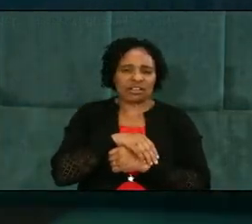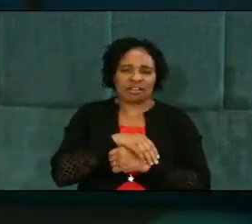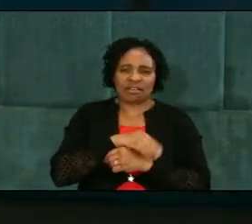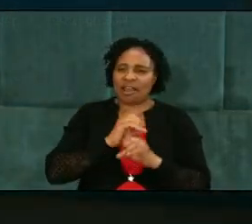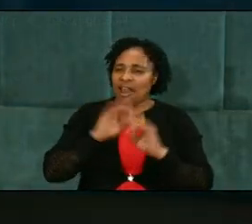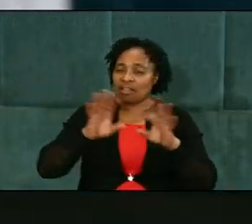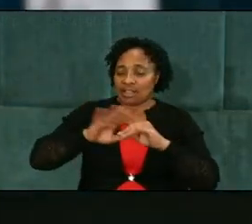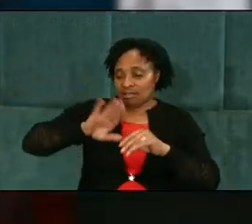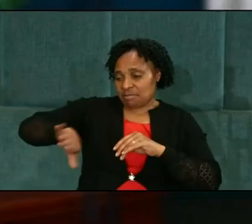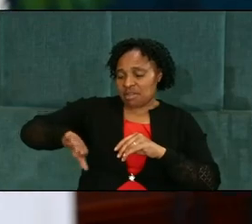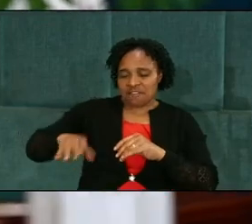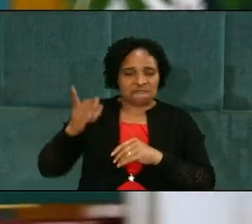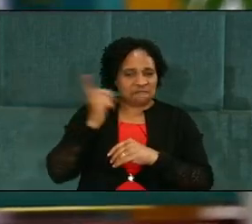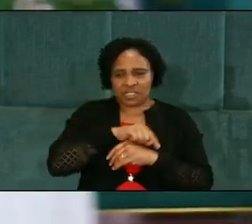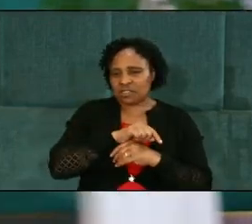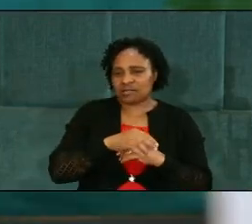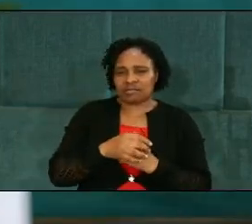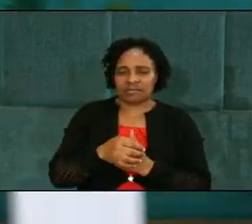Wisha.